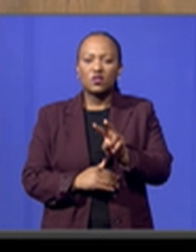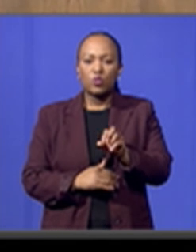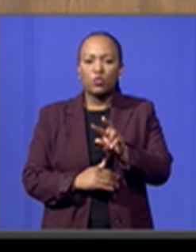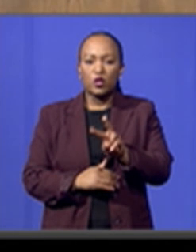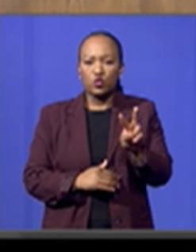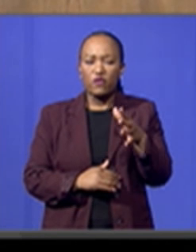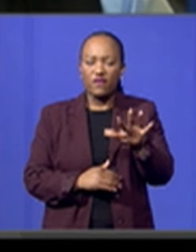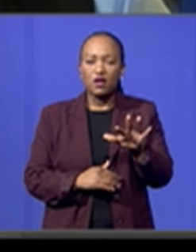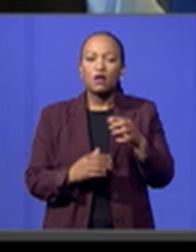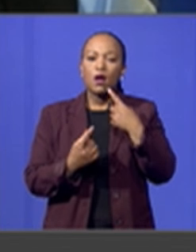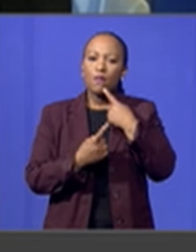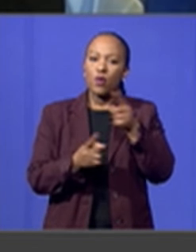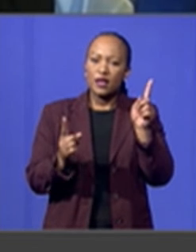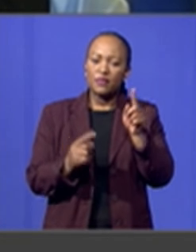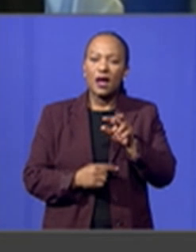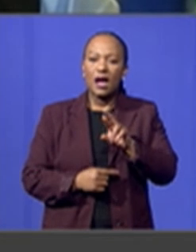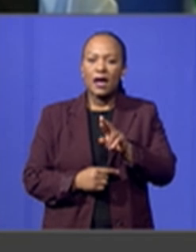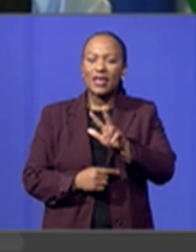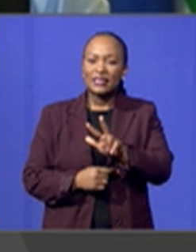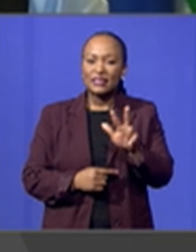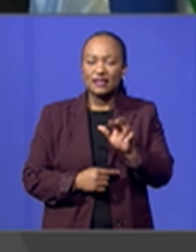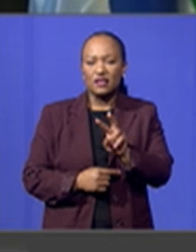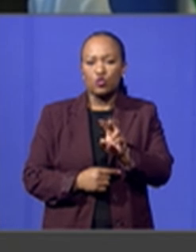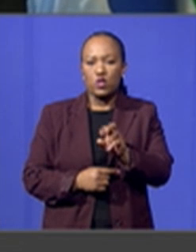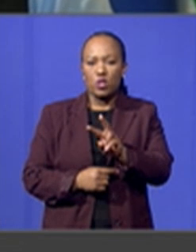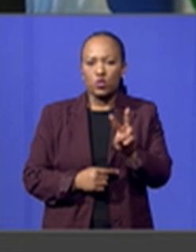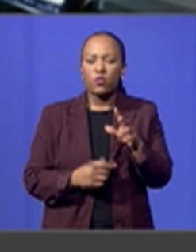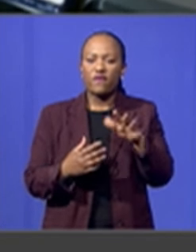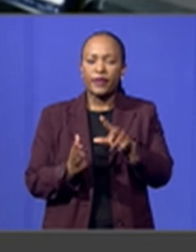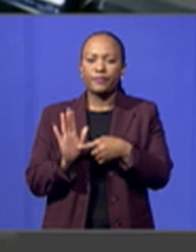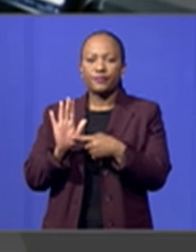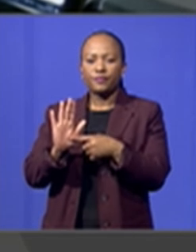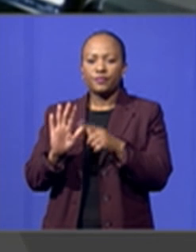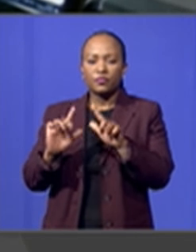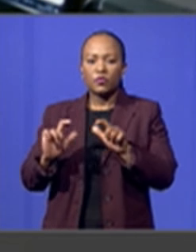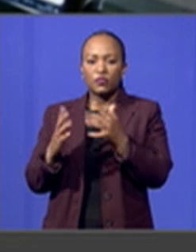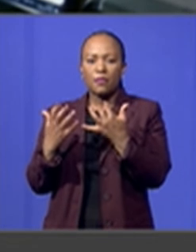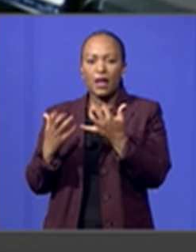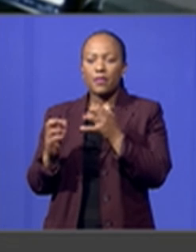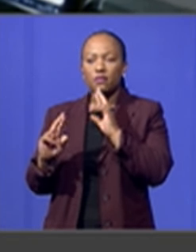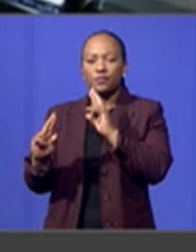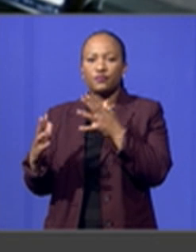kana Proclamation R88 of 2022 ebile e begilwe kwa komiting ya palamente ya matlole a setšhaba